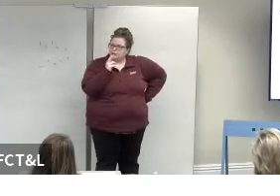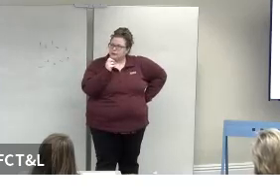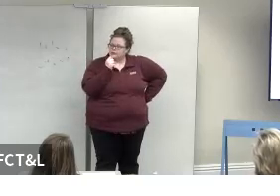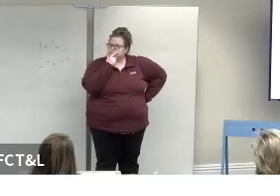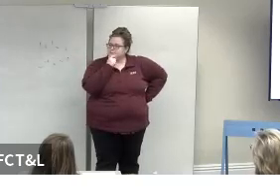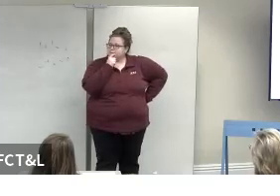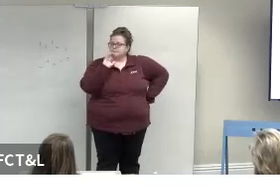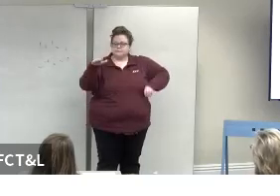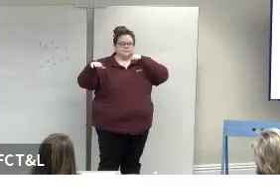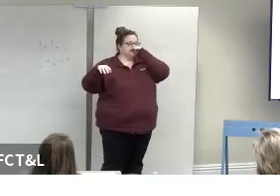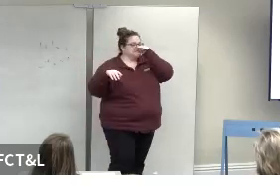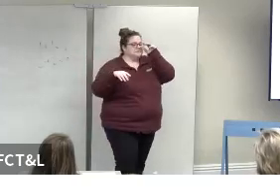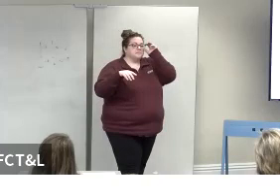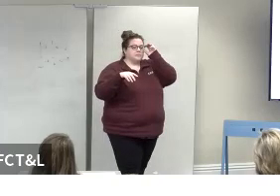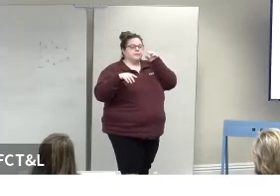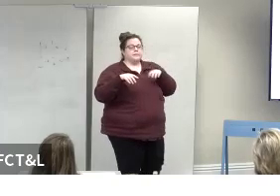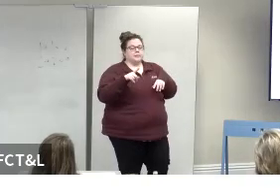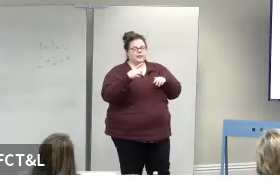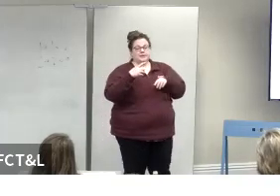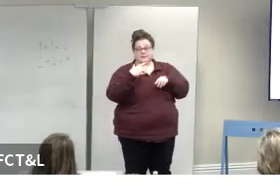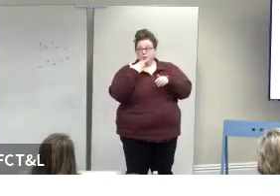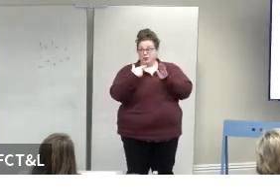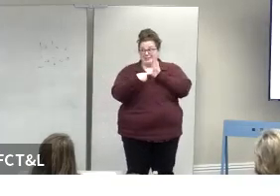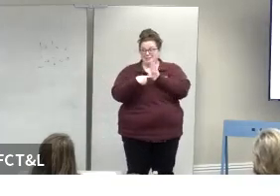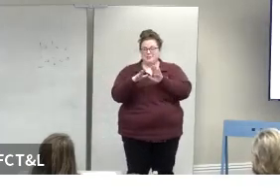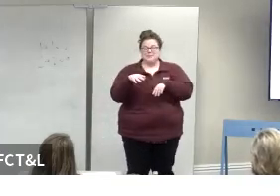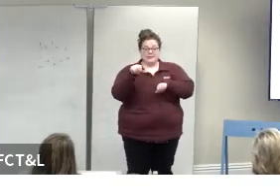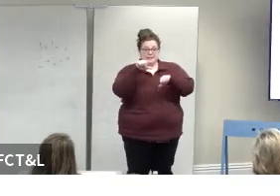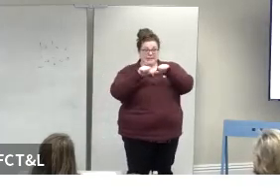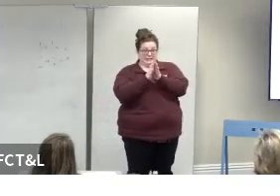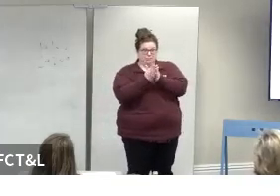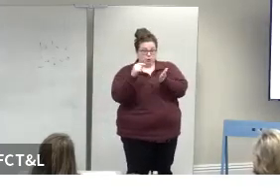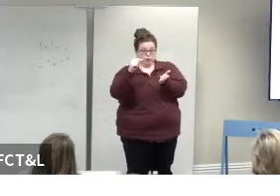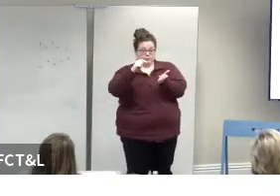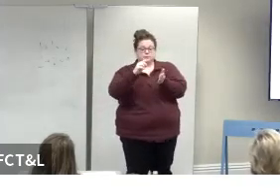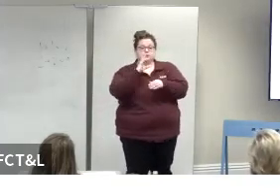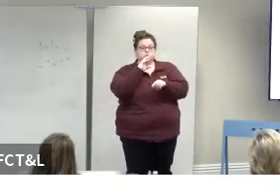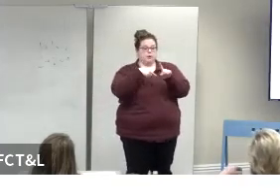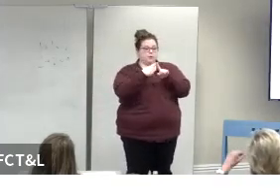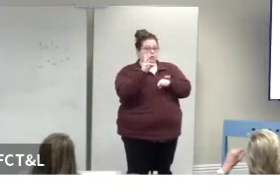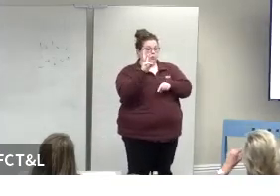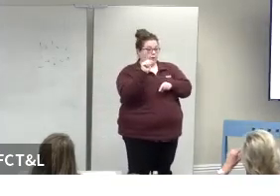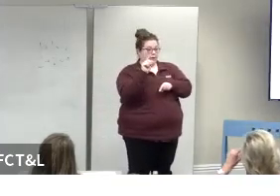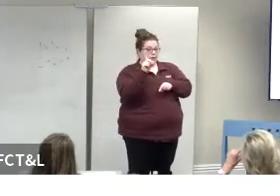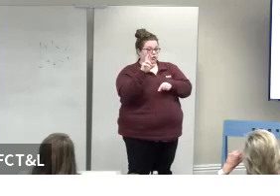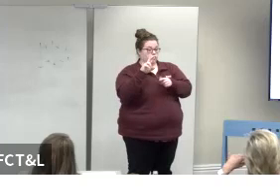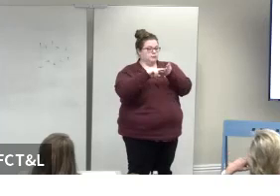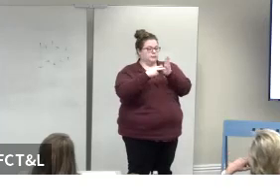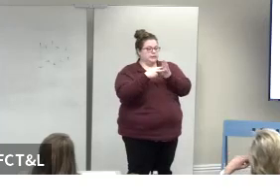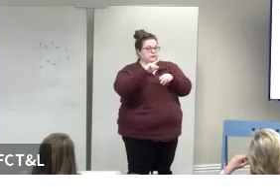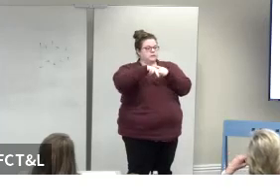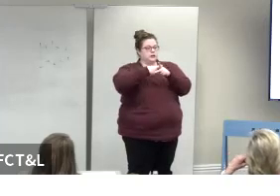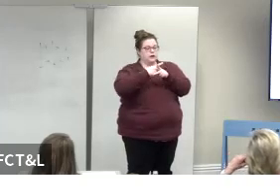sitting there trying to think waiters. So the interpreter may be thinking where they're going with that thought line. So in a science book, they were talking